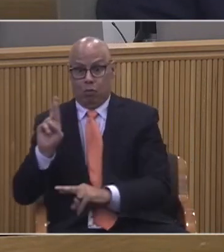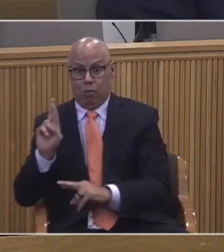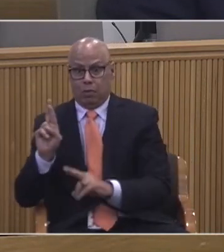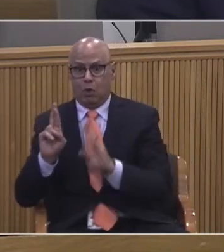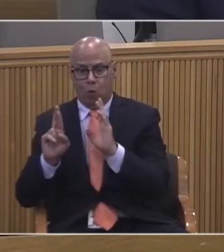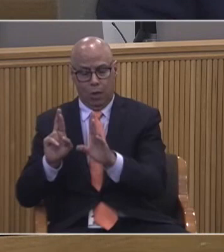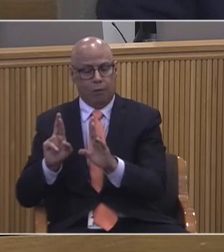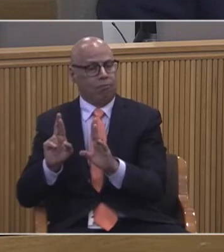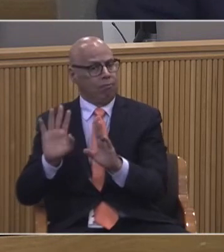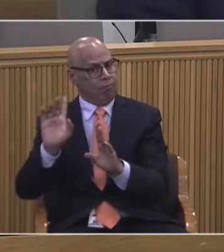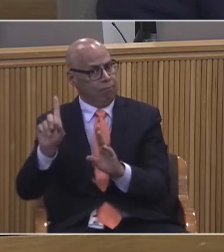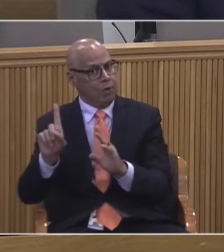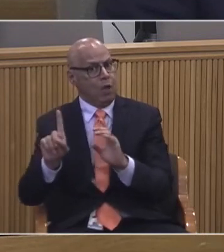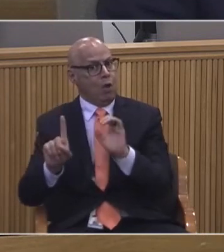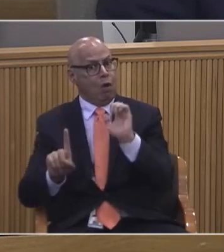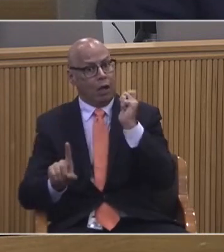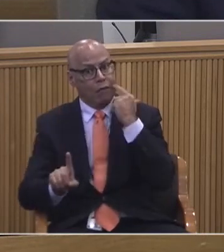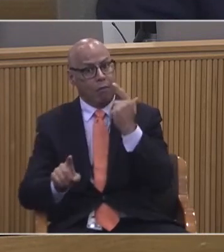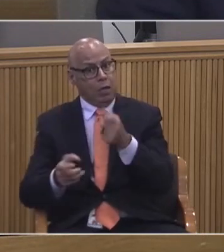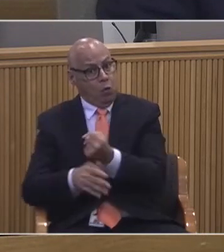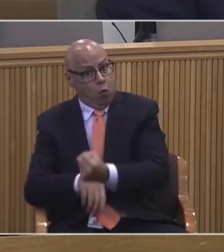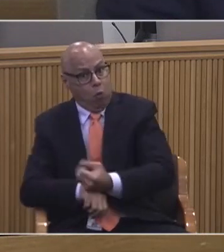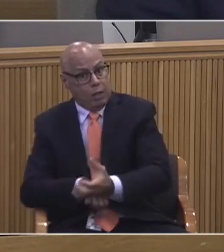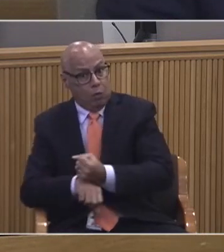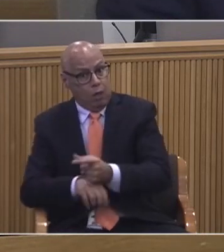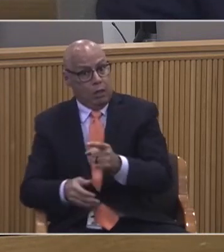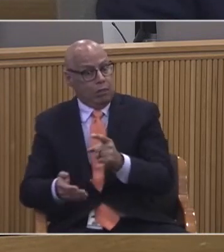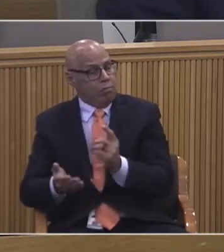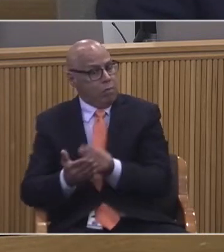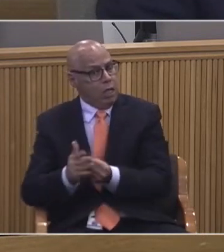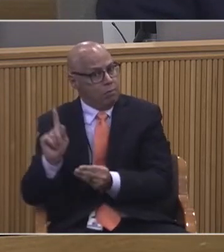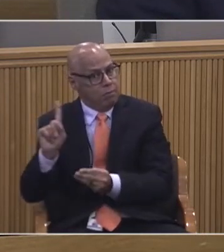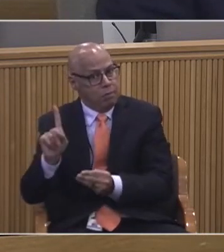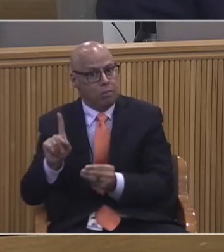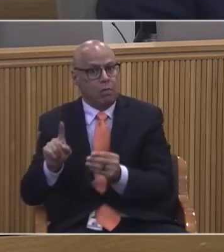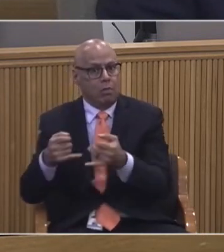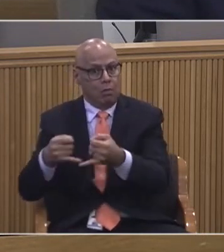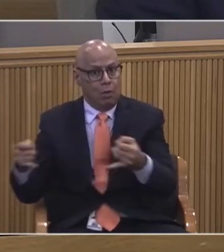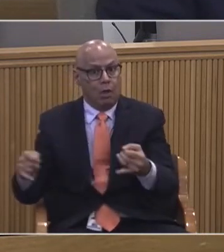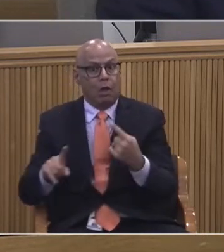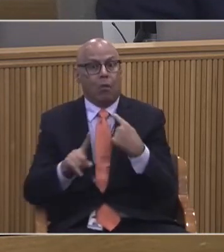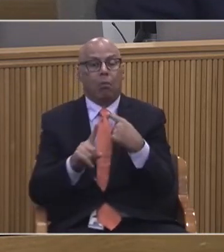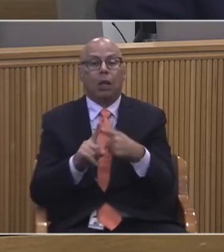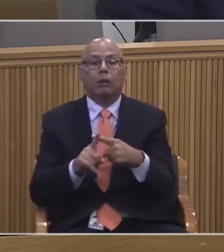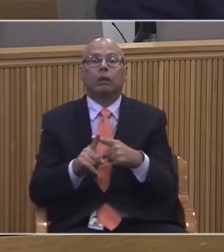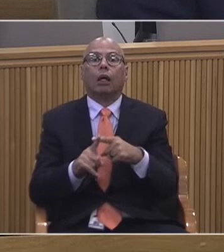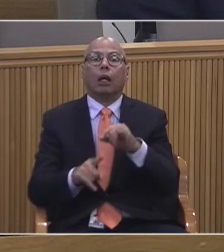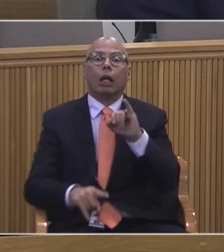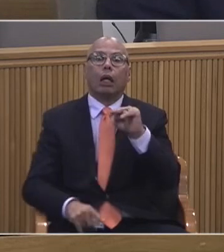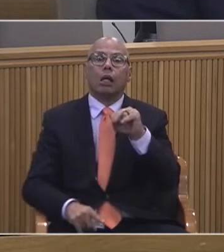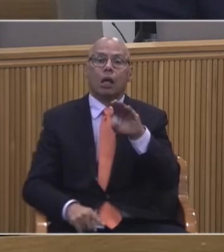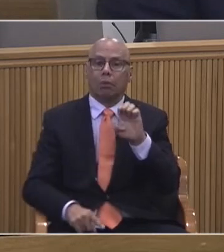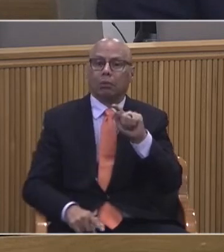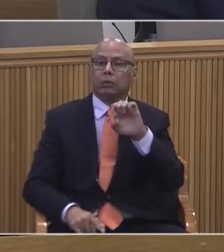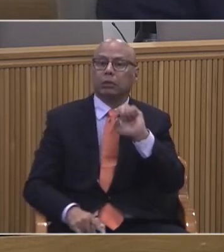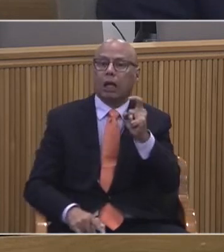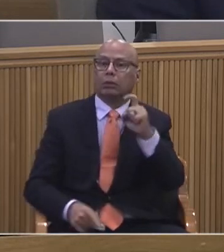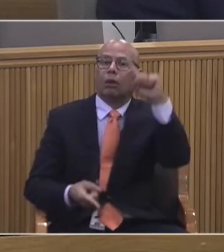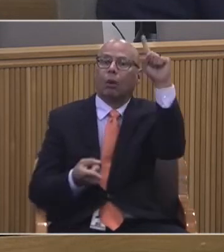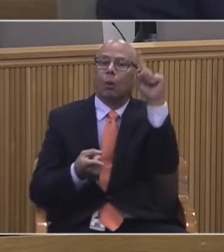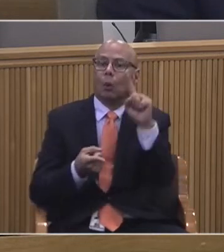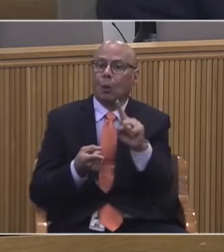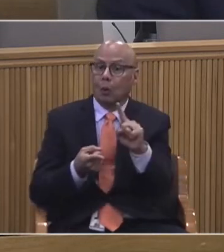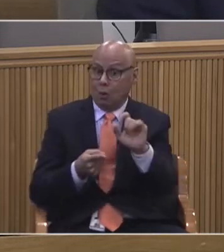on government spending and waste while encouraging a temporary reduction in the state's income tax, as well as rolling back